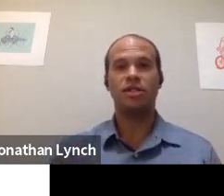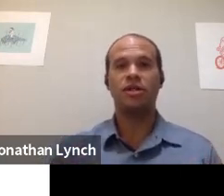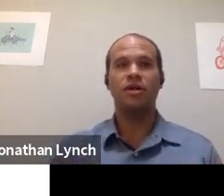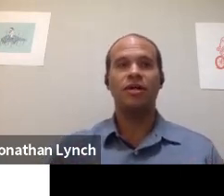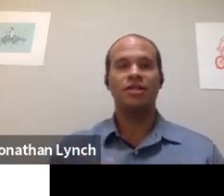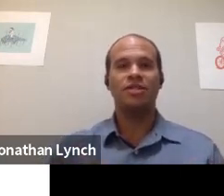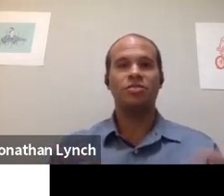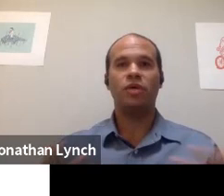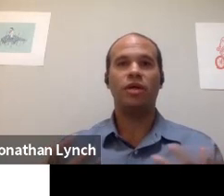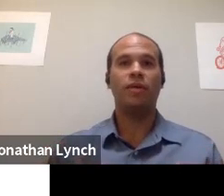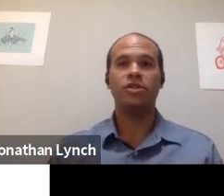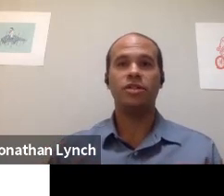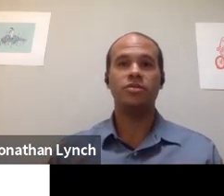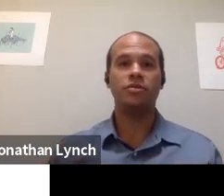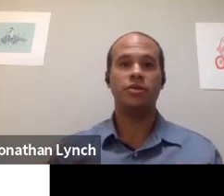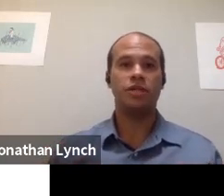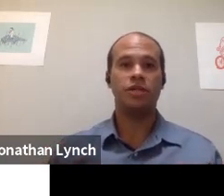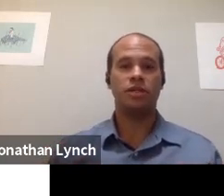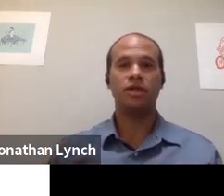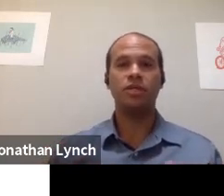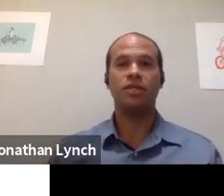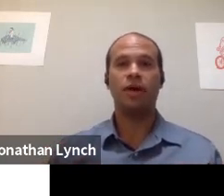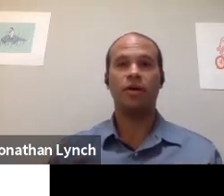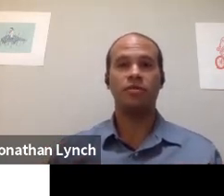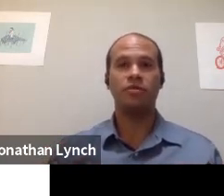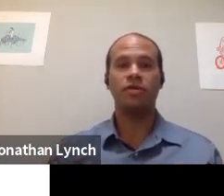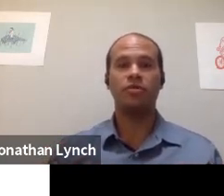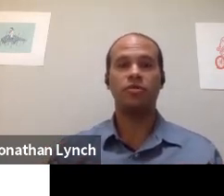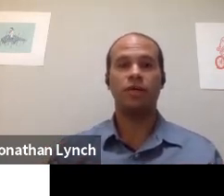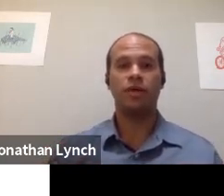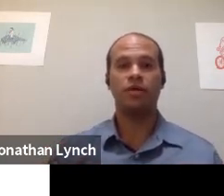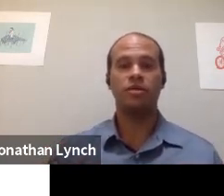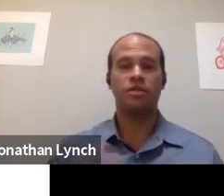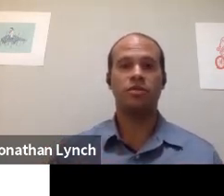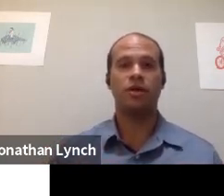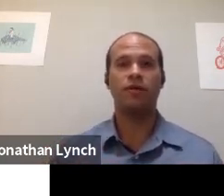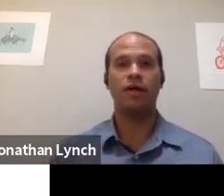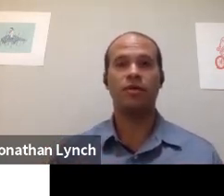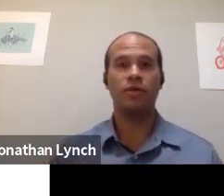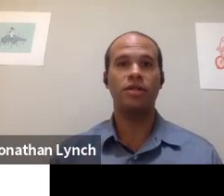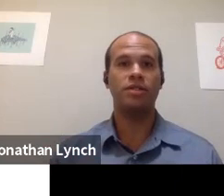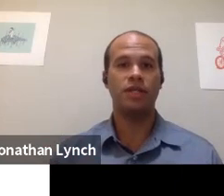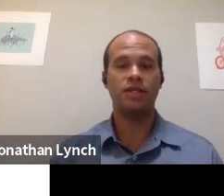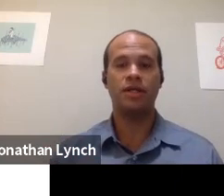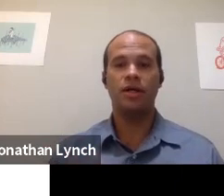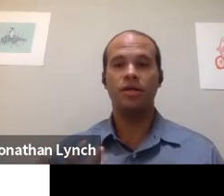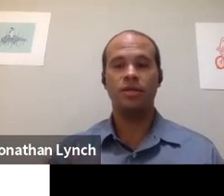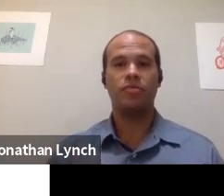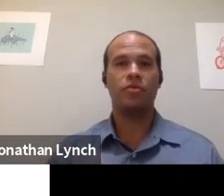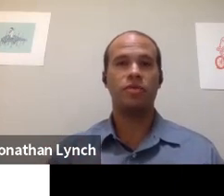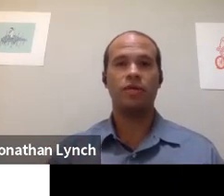species designation isn't just one homogeneous group. There's actually a decent amount of sort of subgrouping in there. So essentially we can find 3